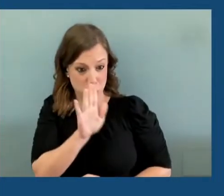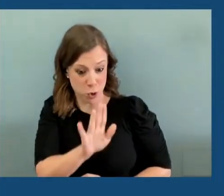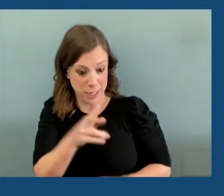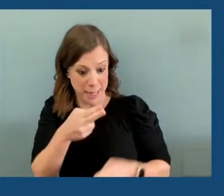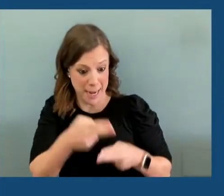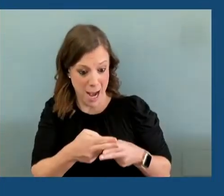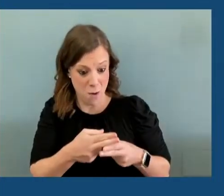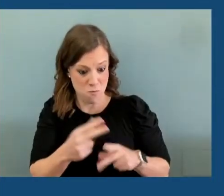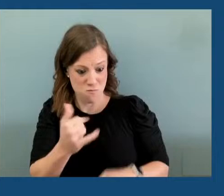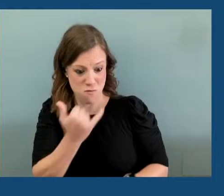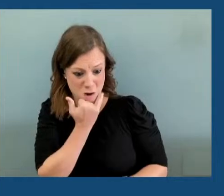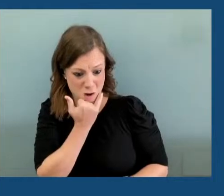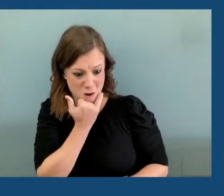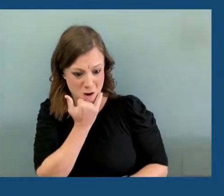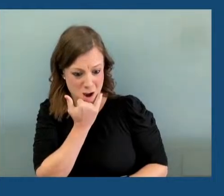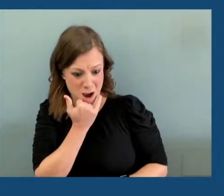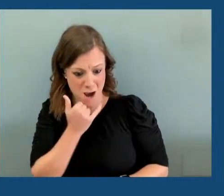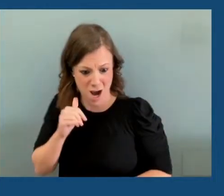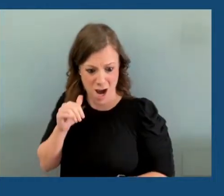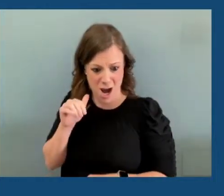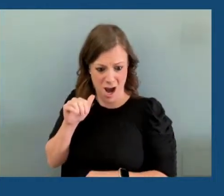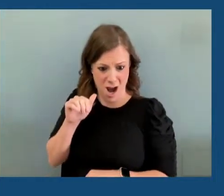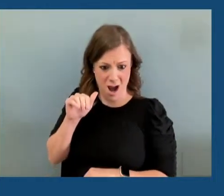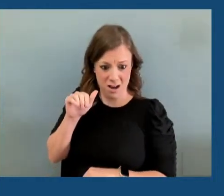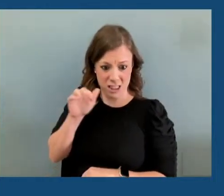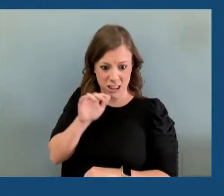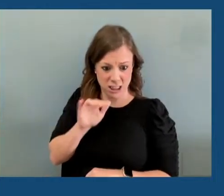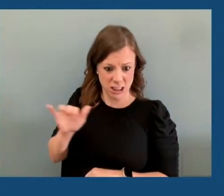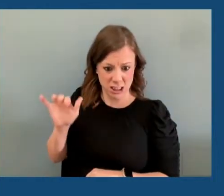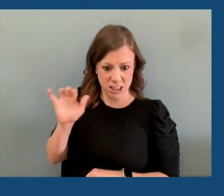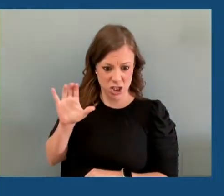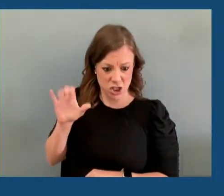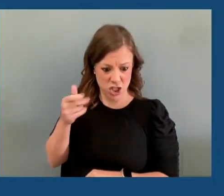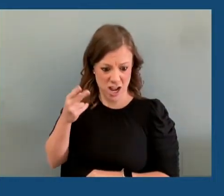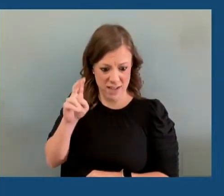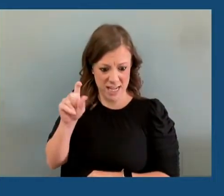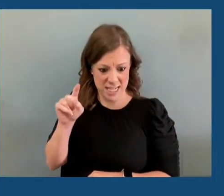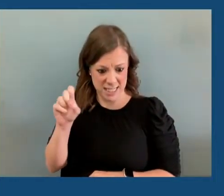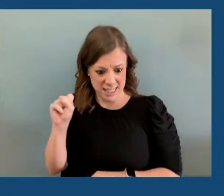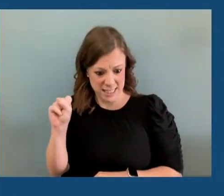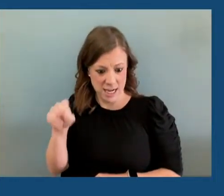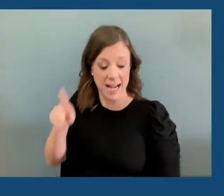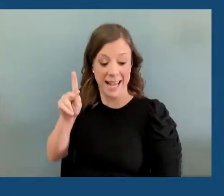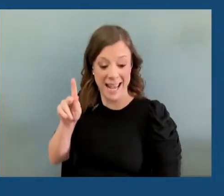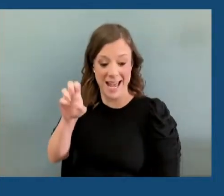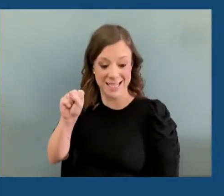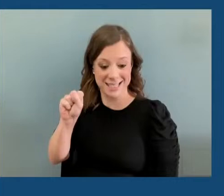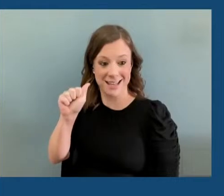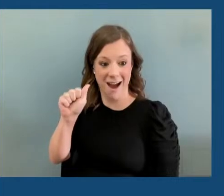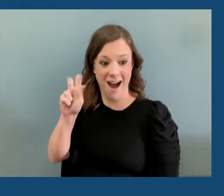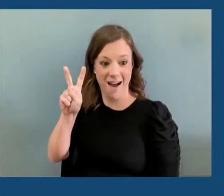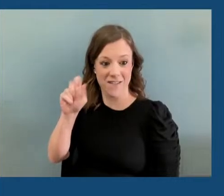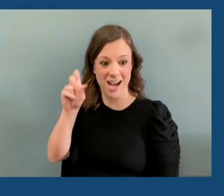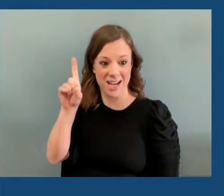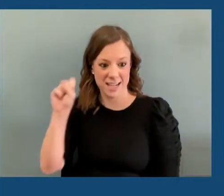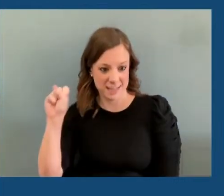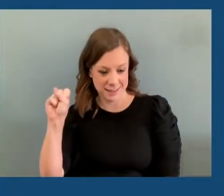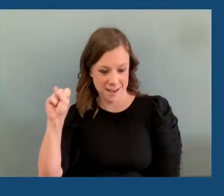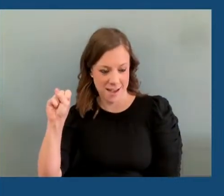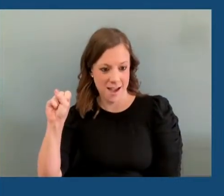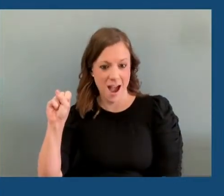close enough? And I've got a name that's been mangled ever since I've been married 40 years. Would have been easier to keep the maiden name, but I